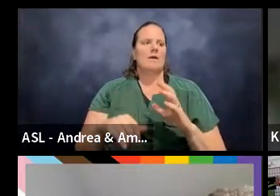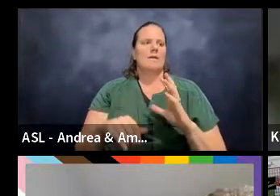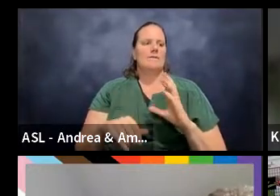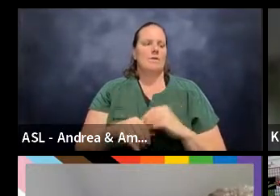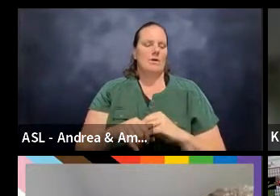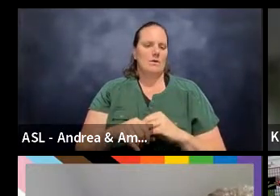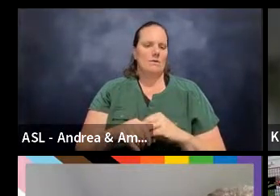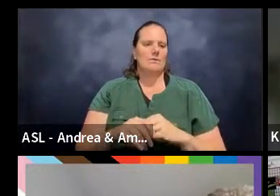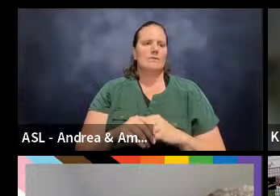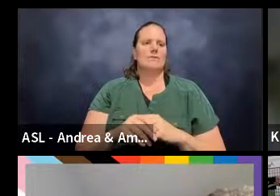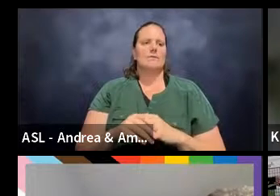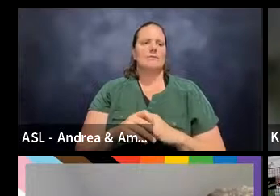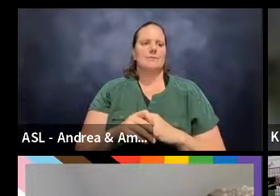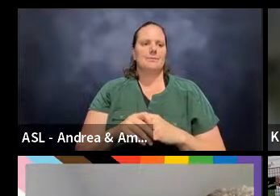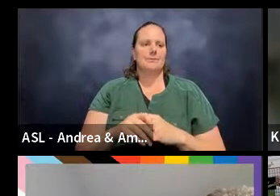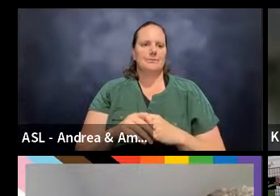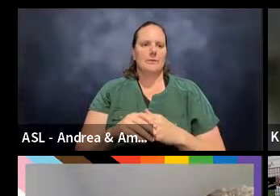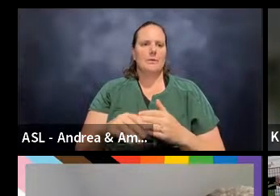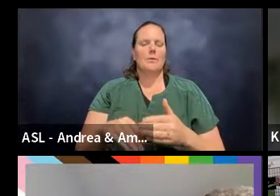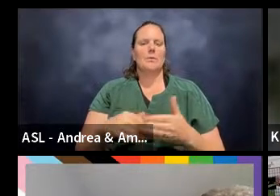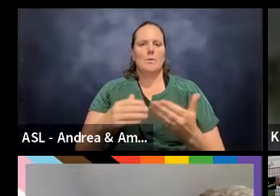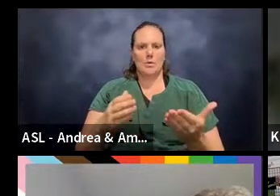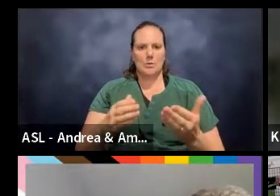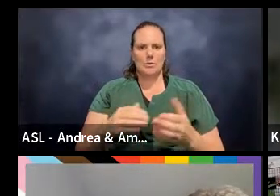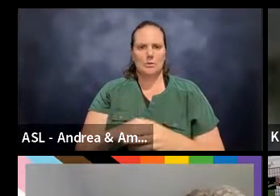our proposed